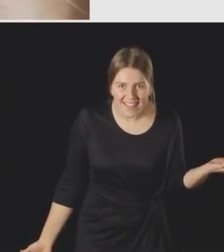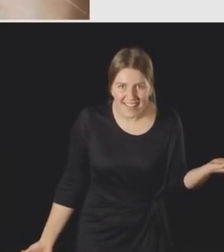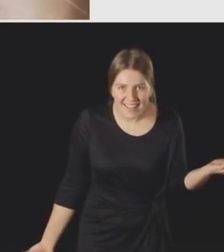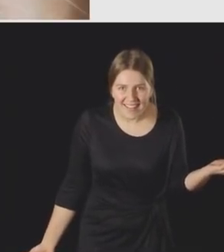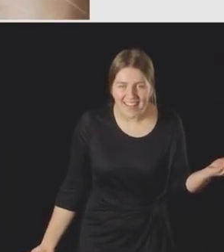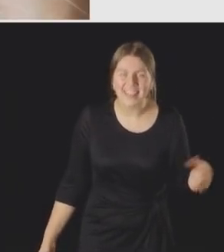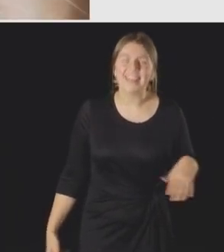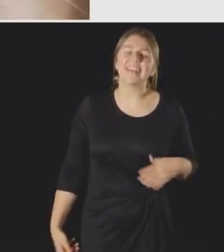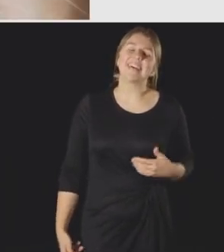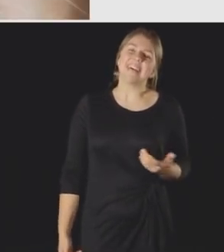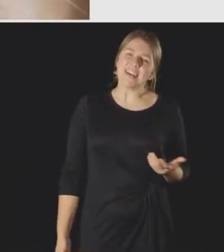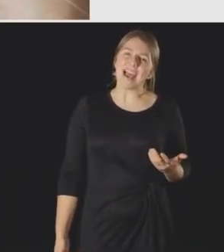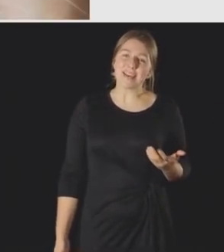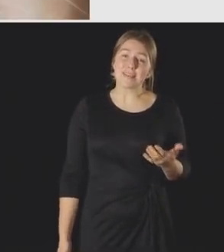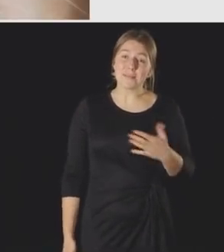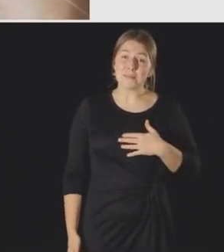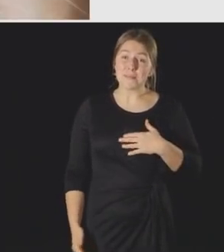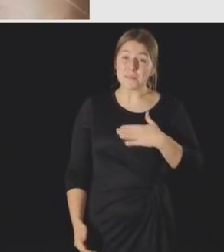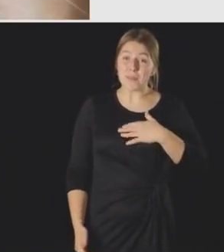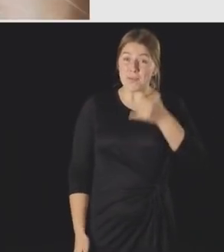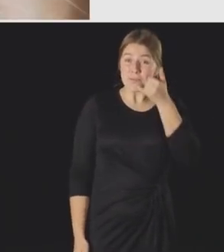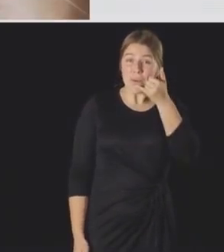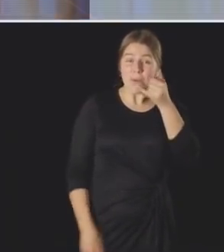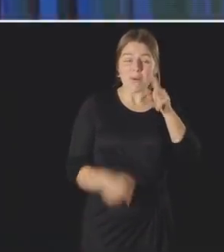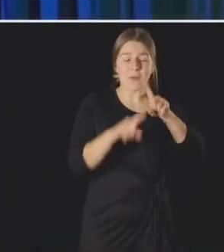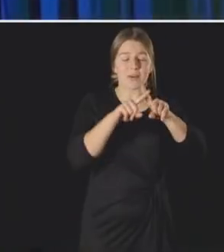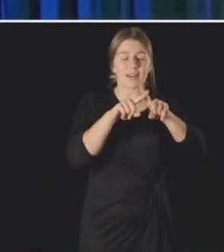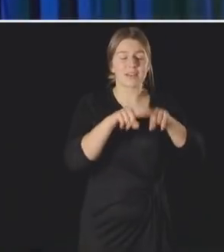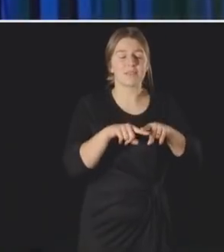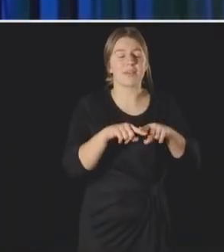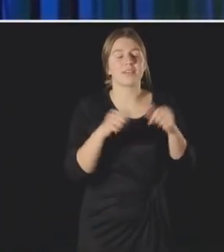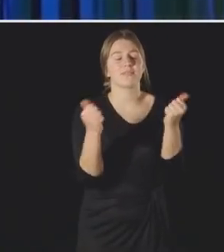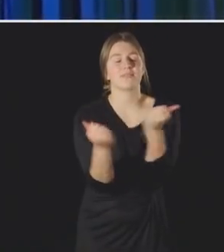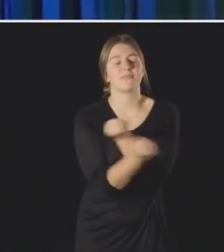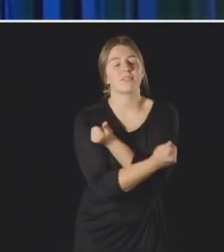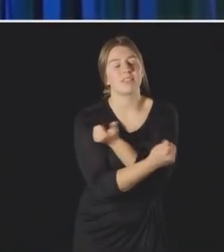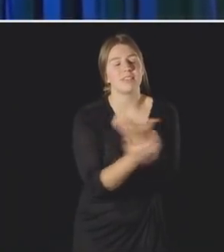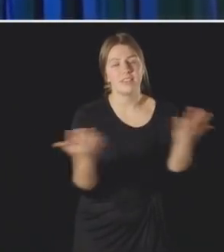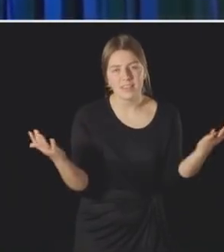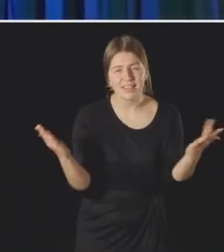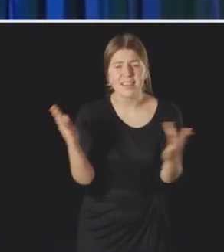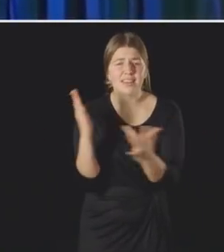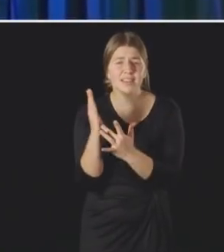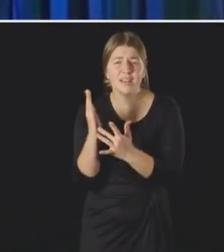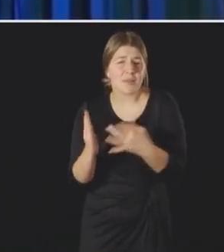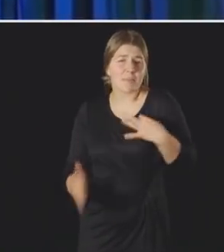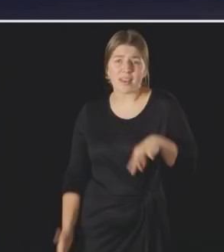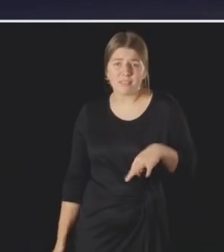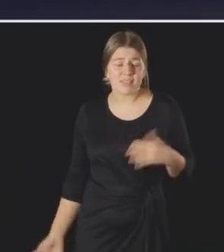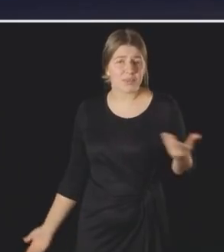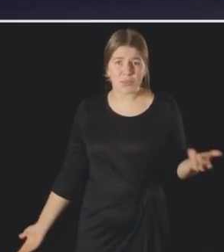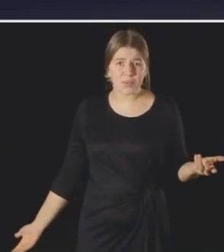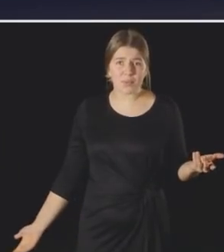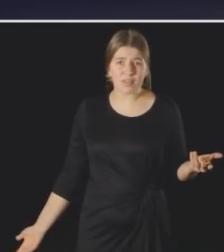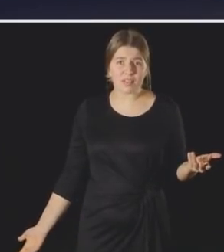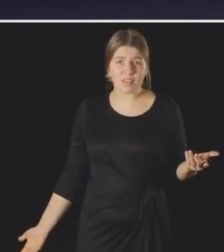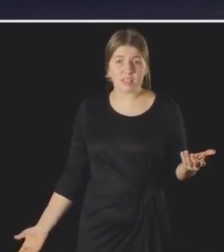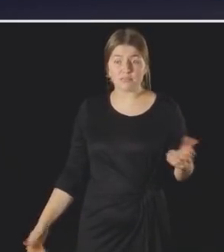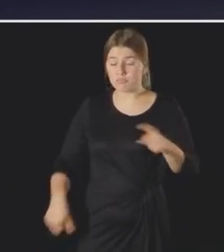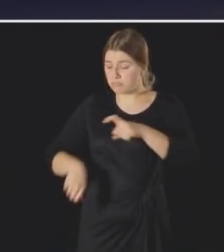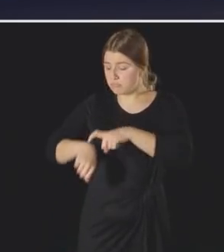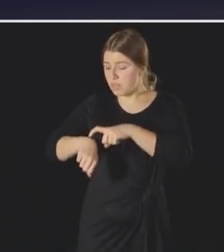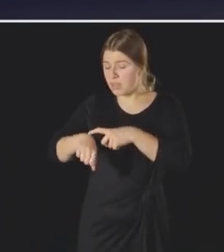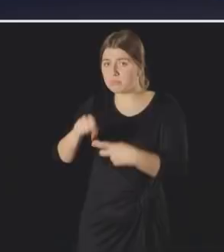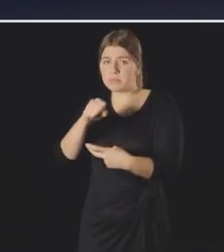And I rely on my smartphone for just about everything. I believe technology is beneficial. It saves time,